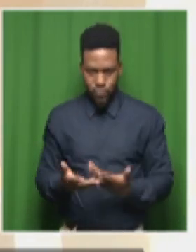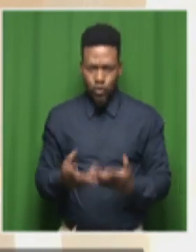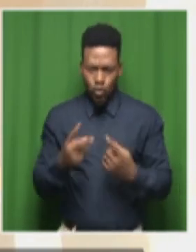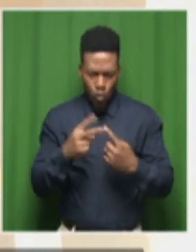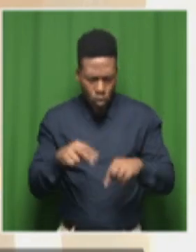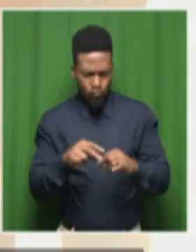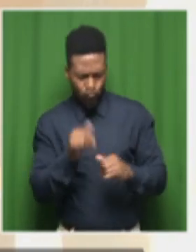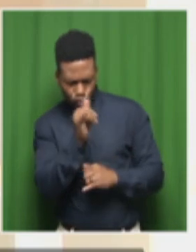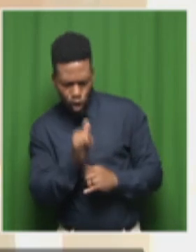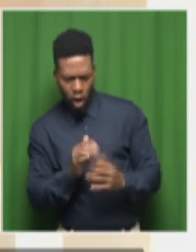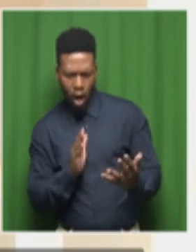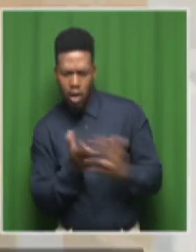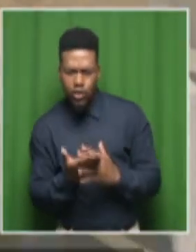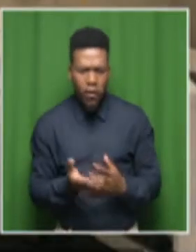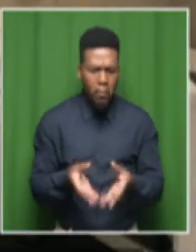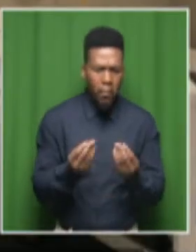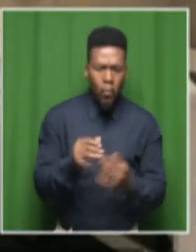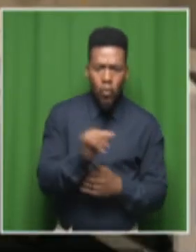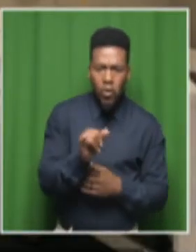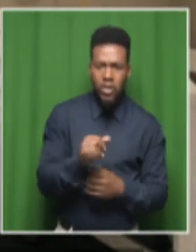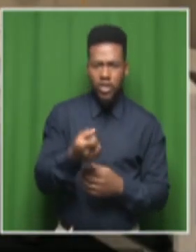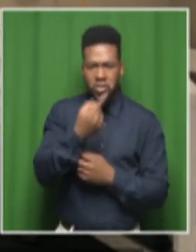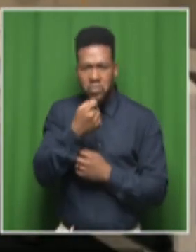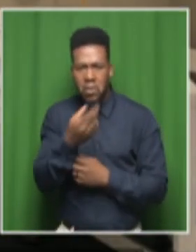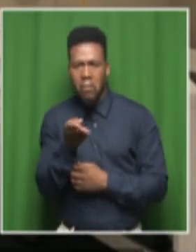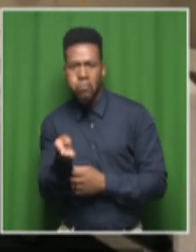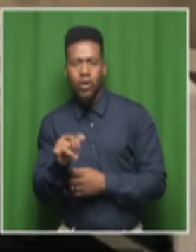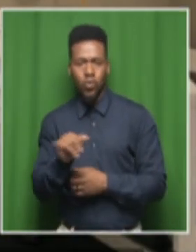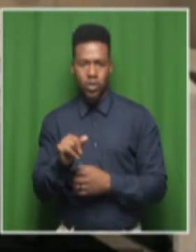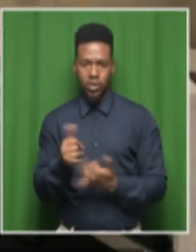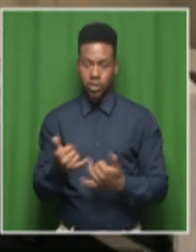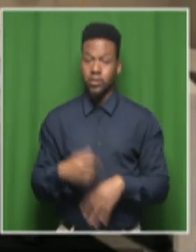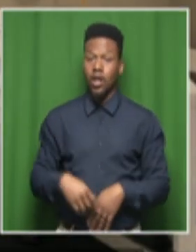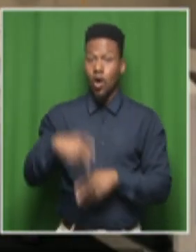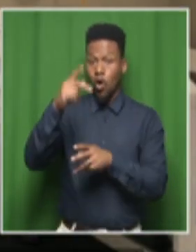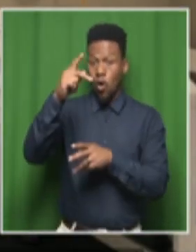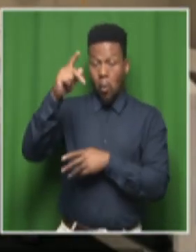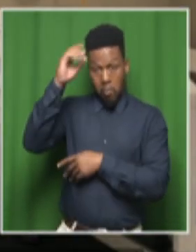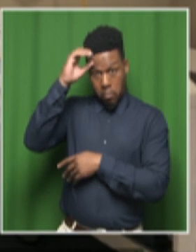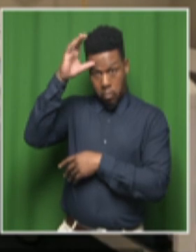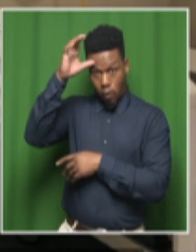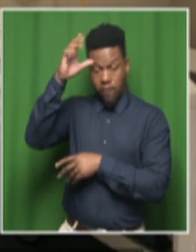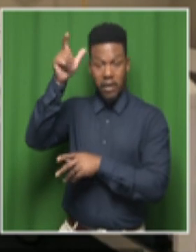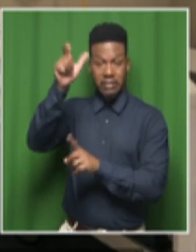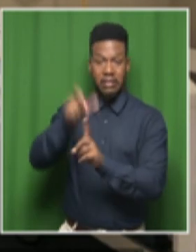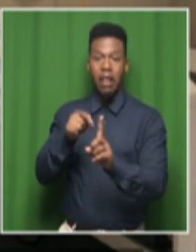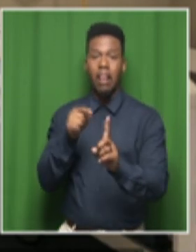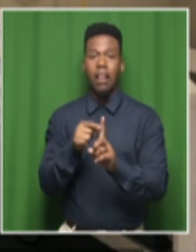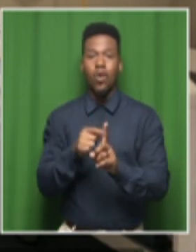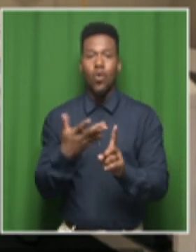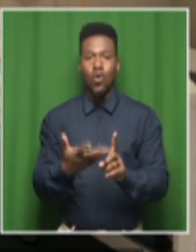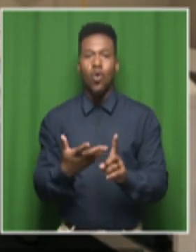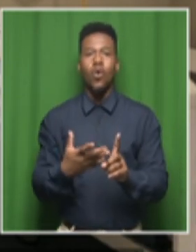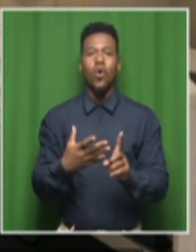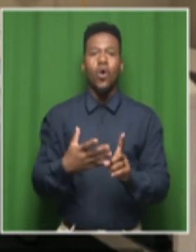just some of the treatment options available. So Professor Gita Naidu is the head of the Hani Baragwanath Academic Hospital Paediatric